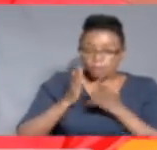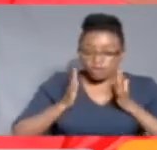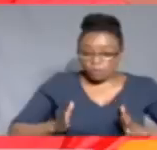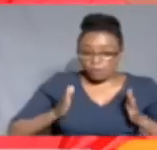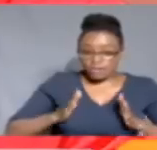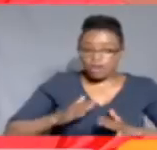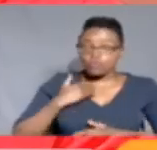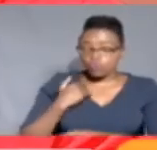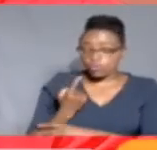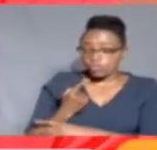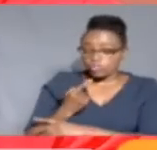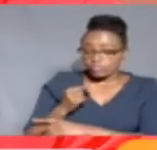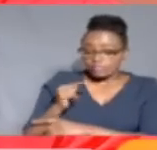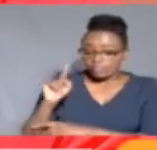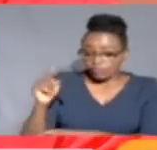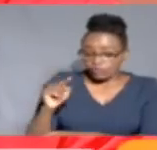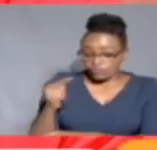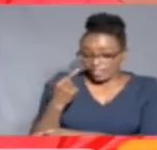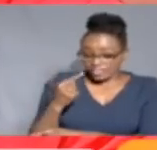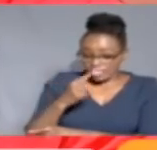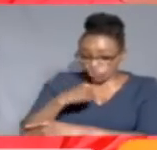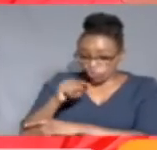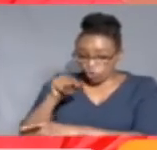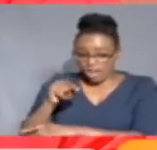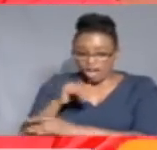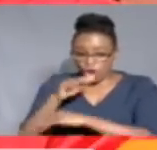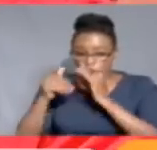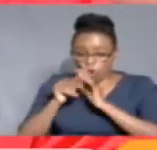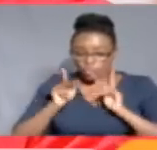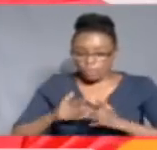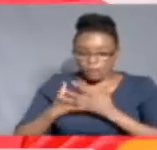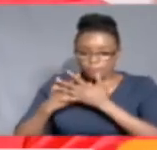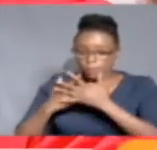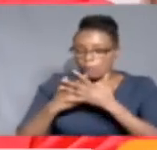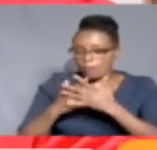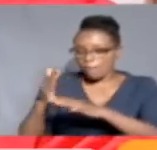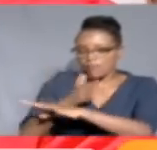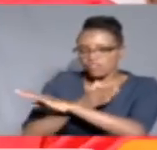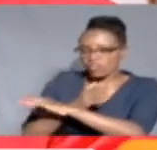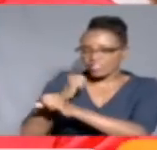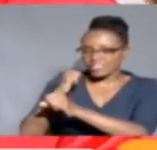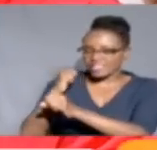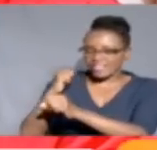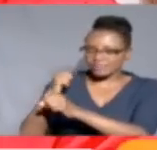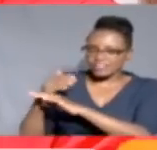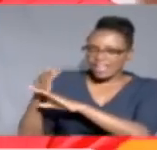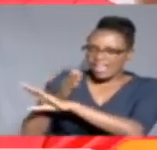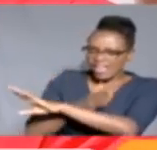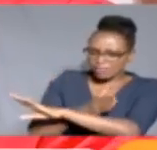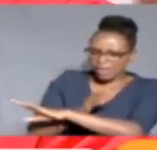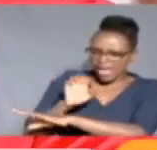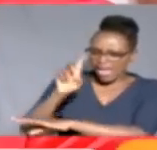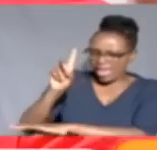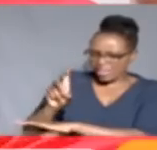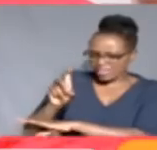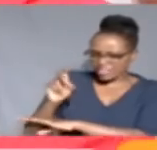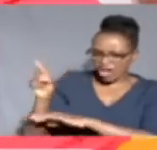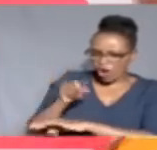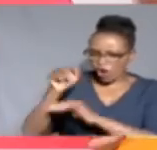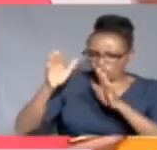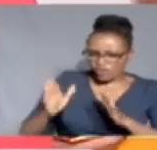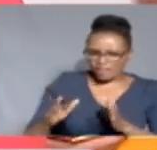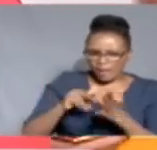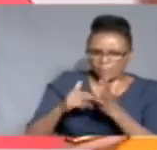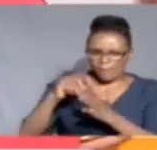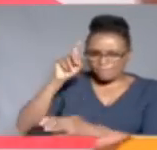correct one stigma that we start with. Like, everybody who's been in prison is an ex-offender. they're ex-inmates and ex-offenders. Mm. And you have to